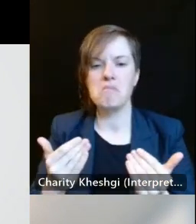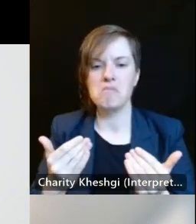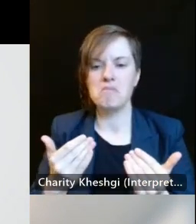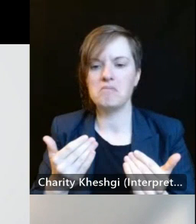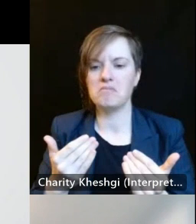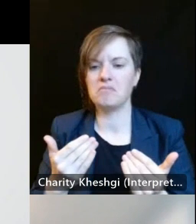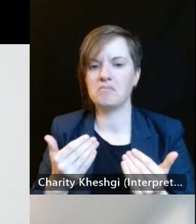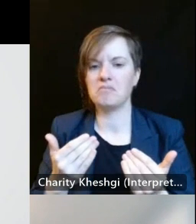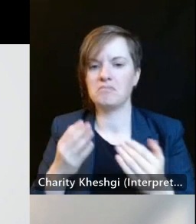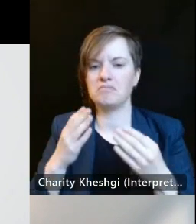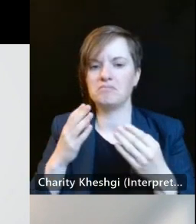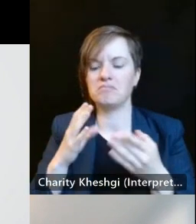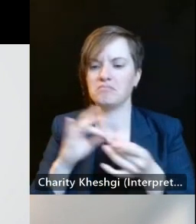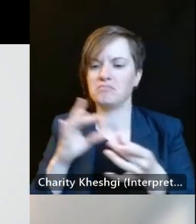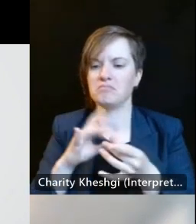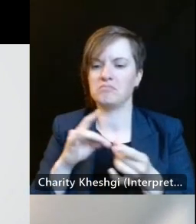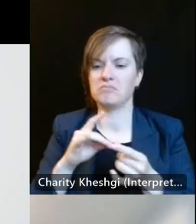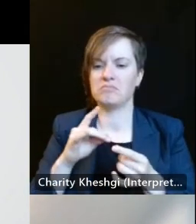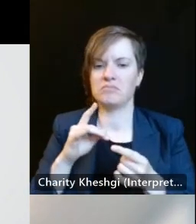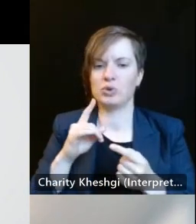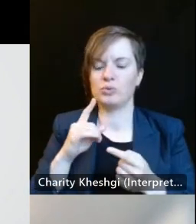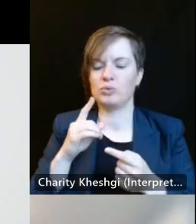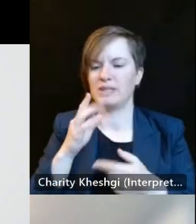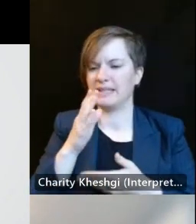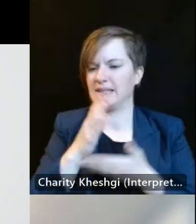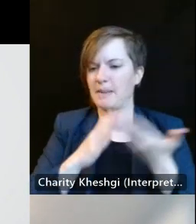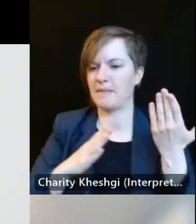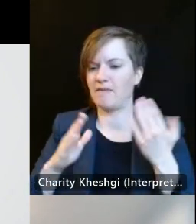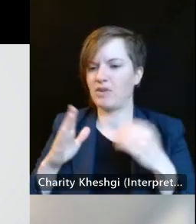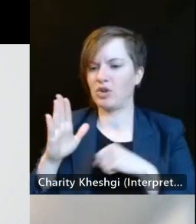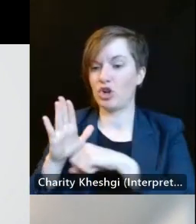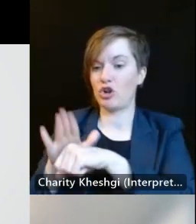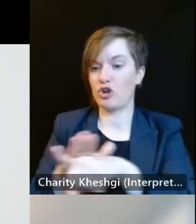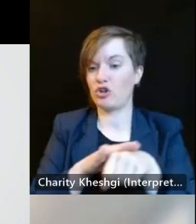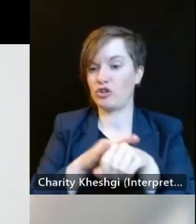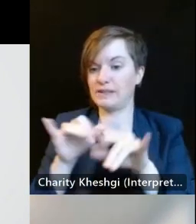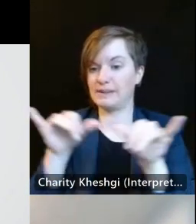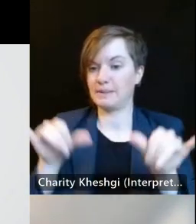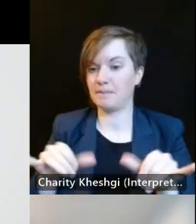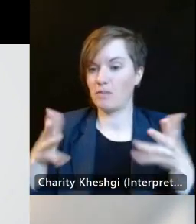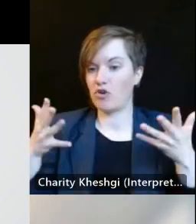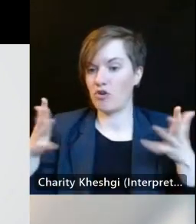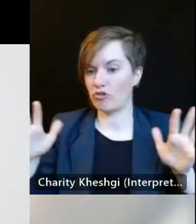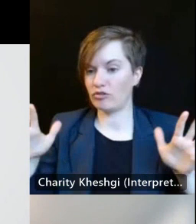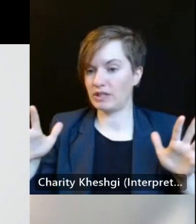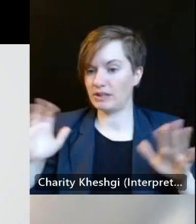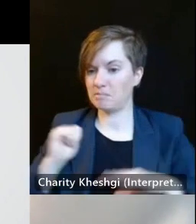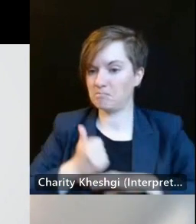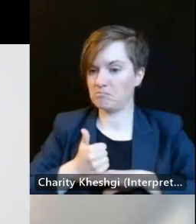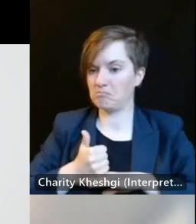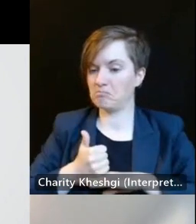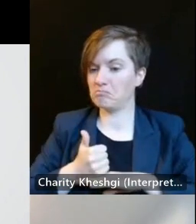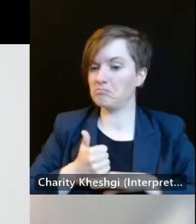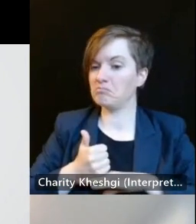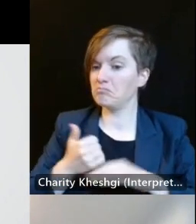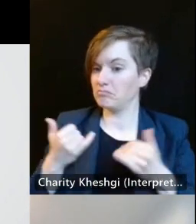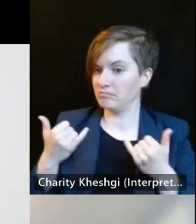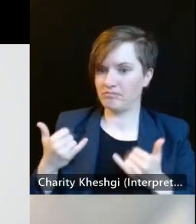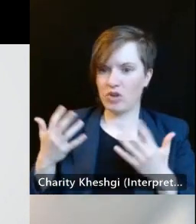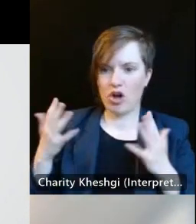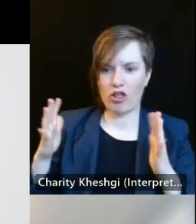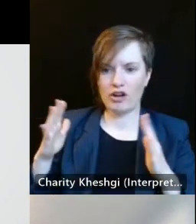of the alert systems that are already in place, that are in fact accessible to people with disabilities.